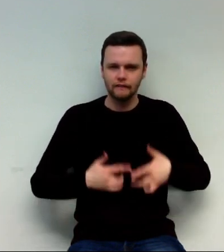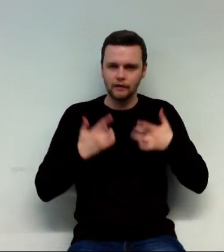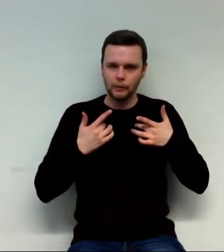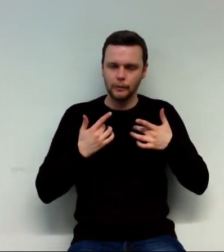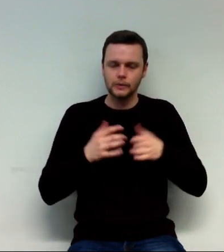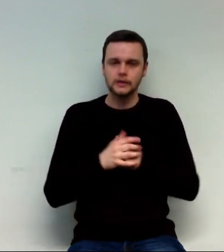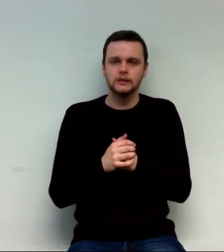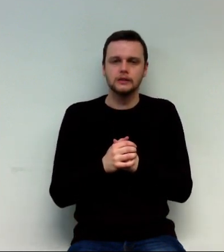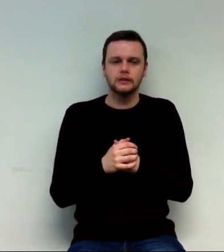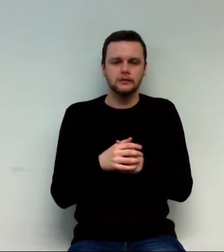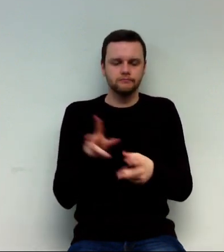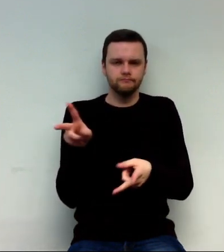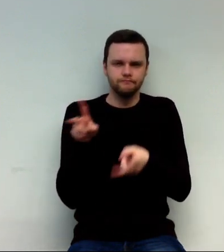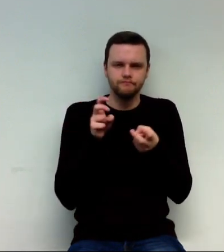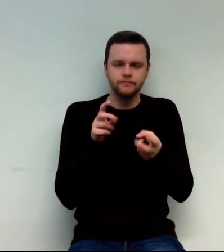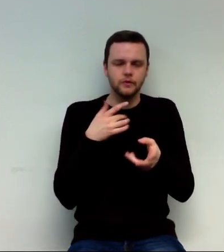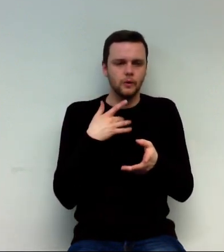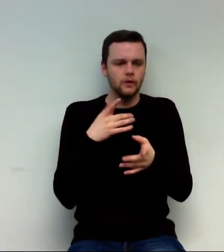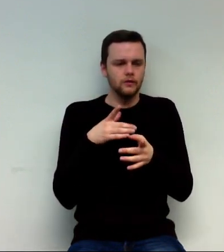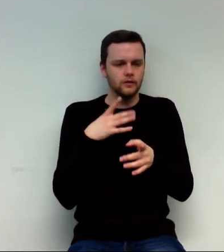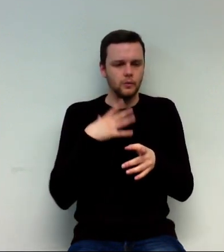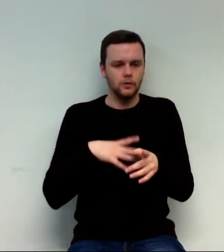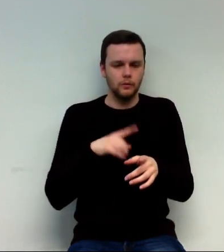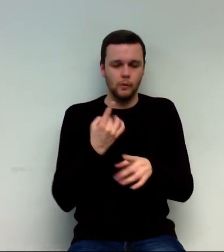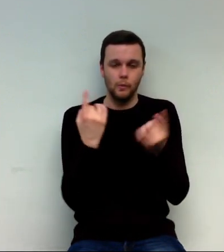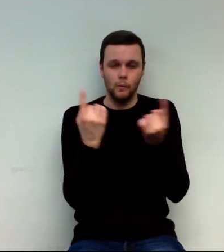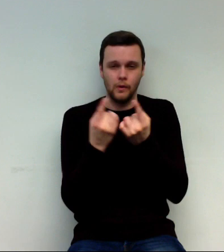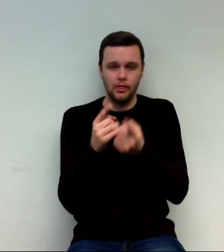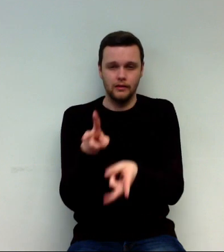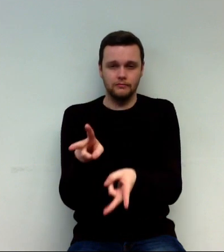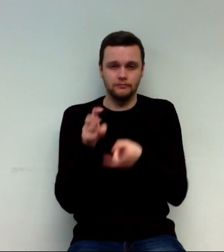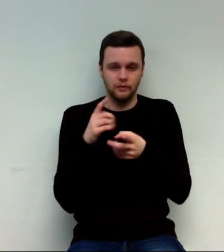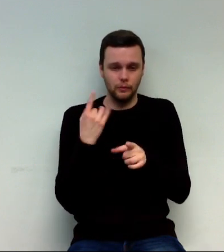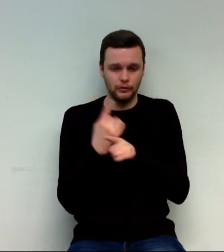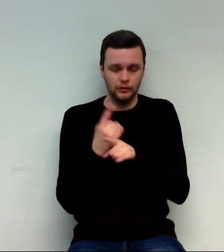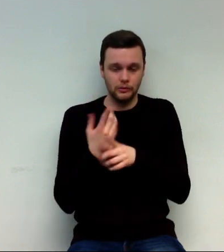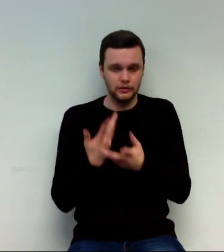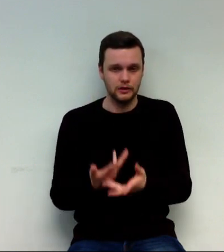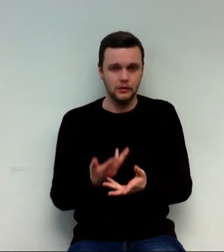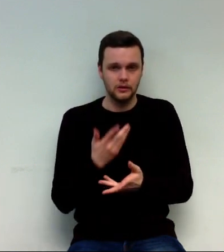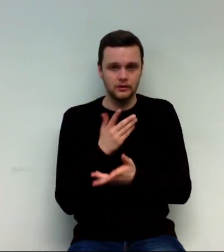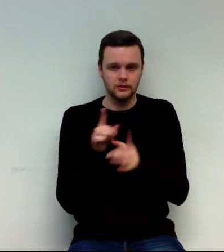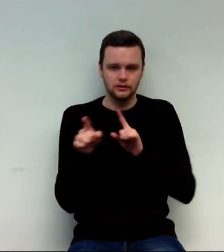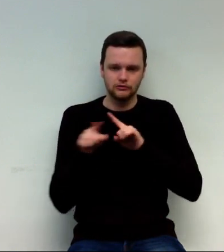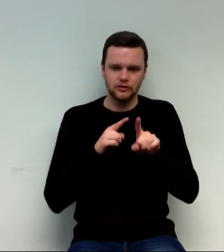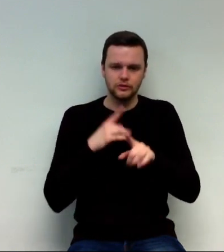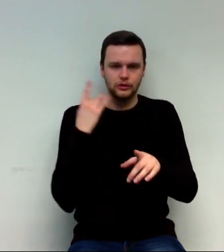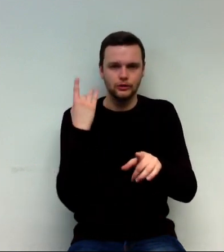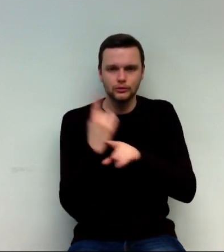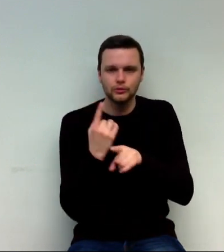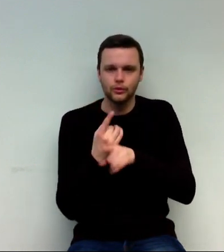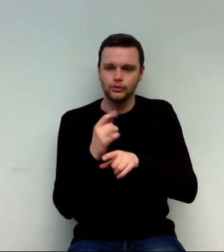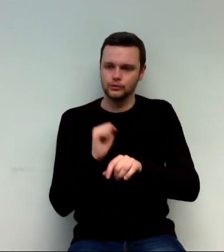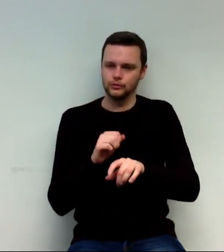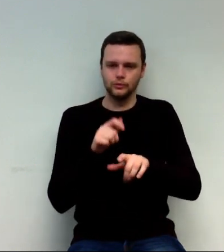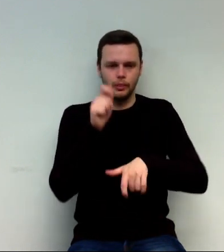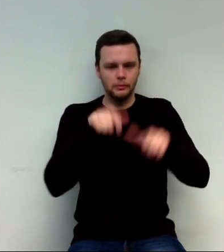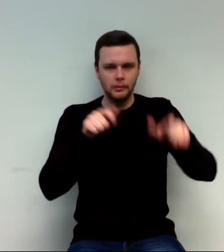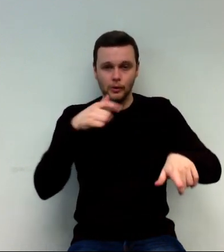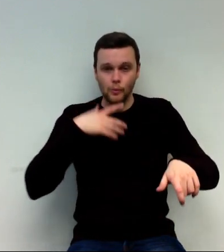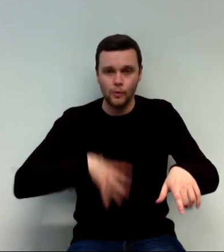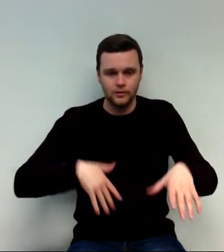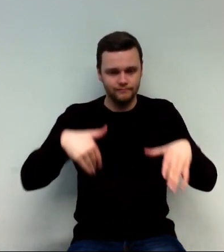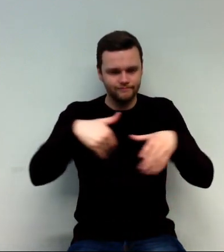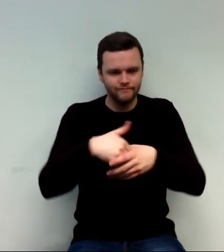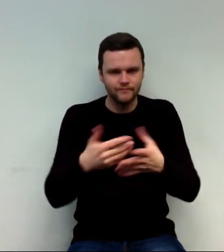it's definitely probably, if you're going to take one thing away from what we're talking about today, it's just to go and talk to the people that you want to